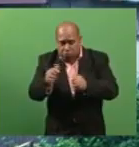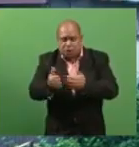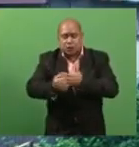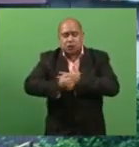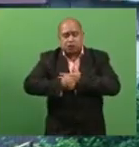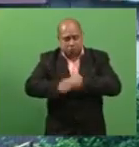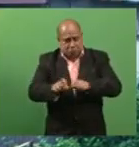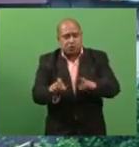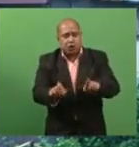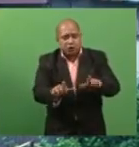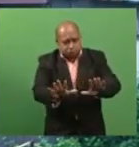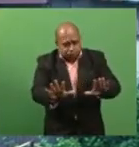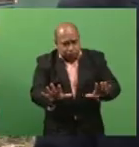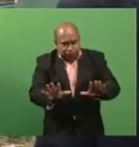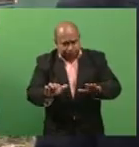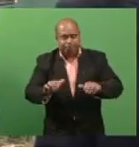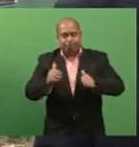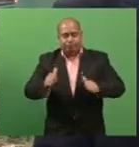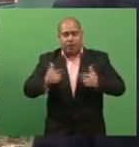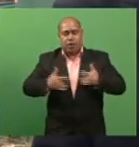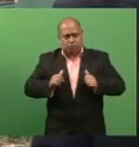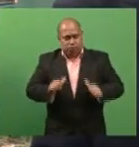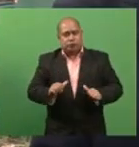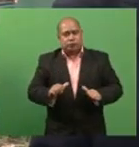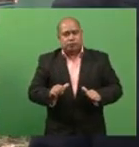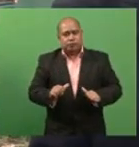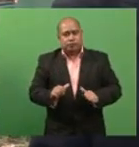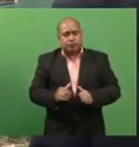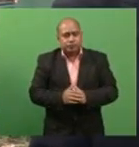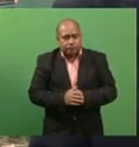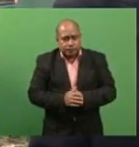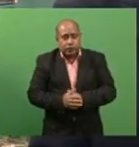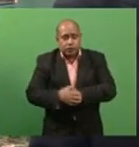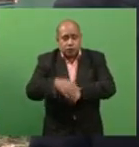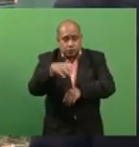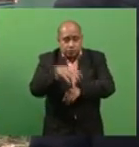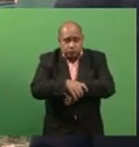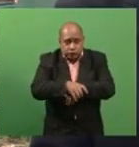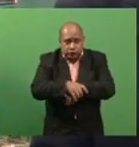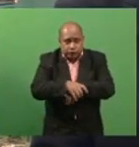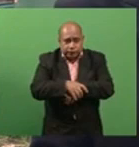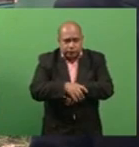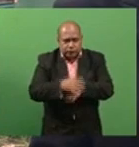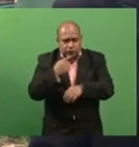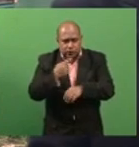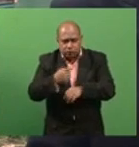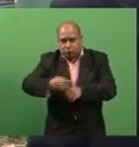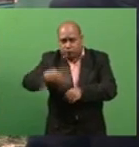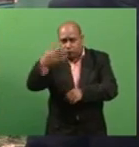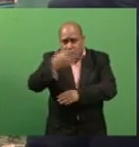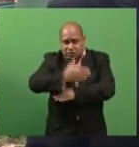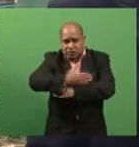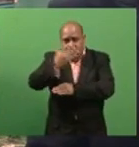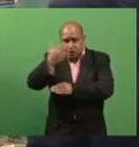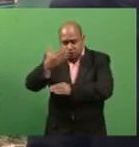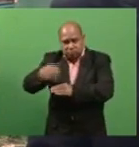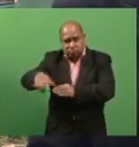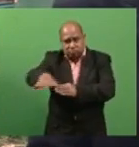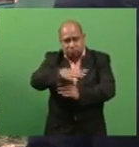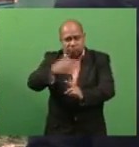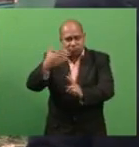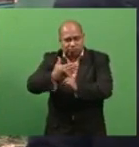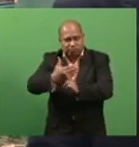to protect us. Police officers have been manning the area for more than 14 days now. Only a portion of